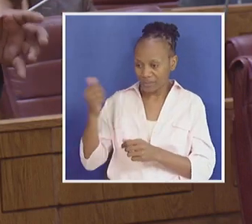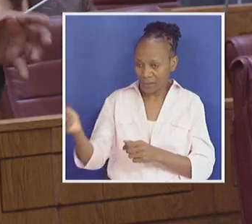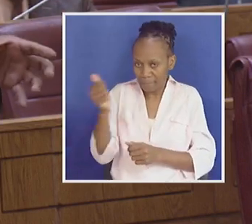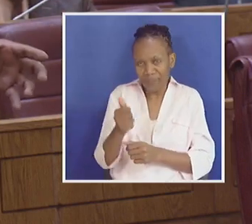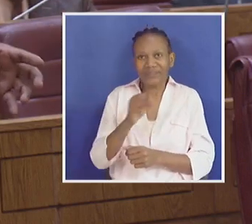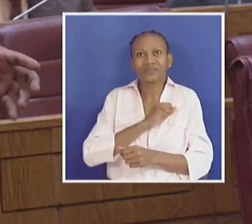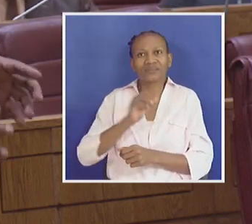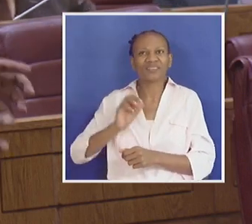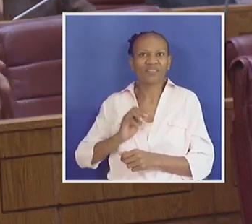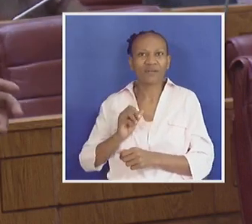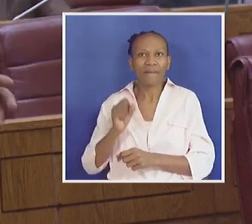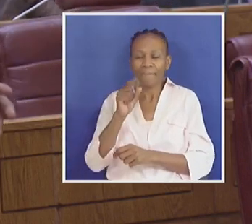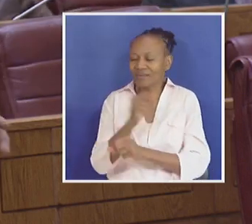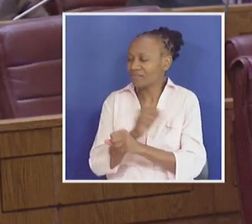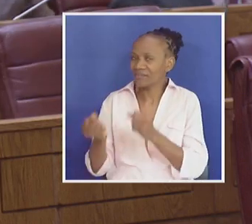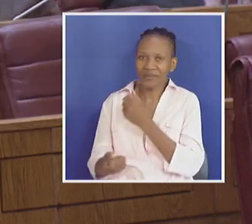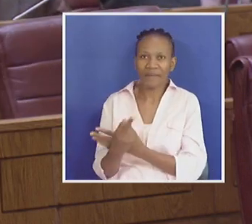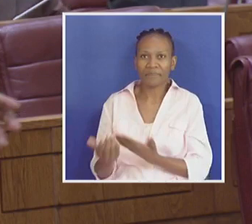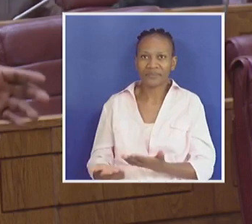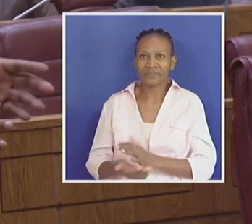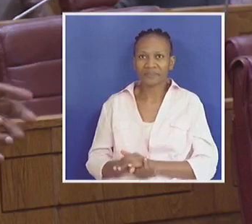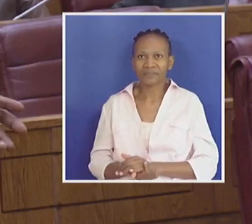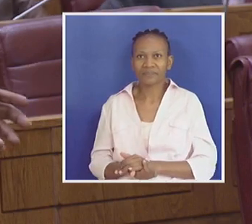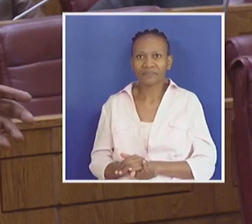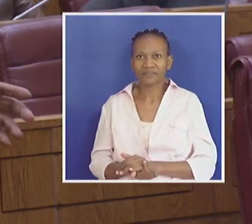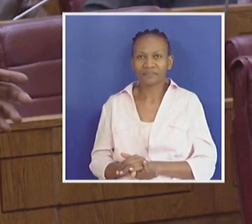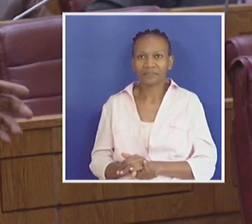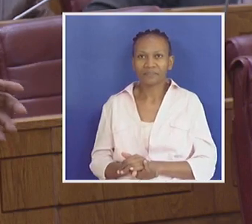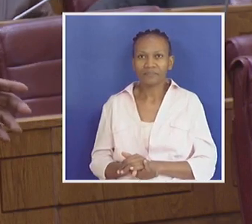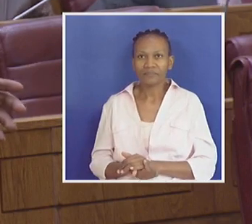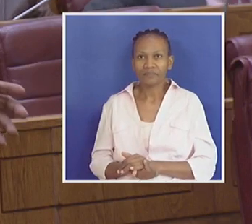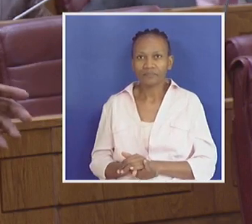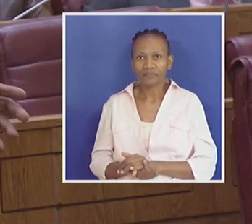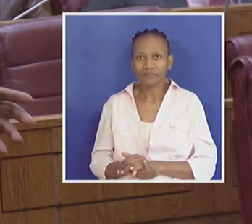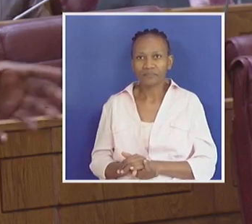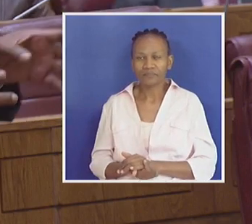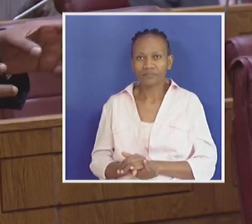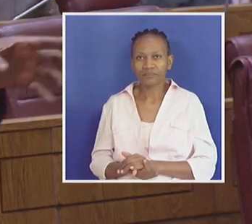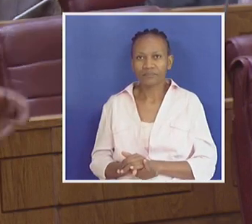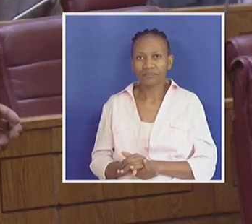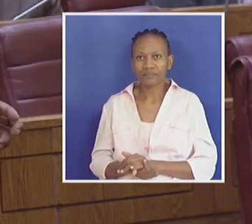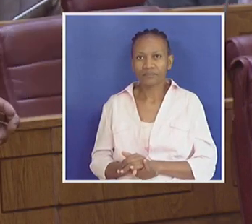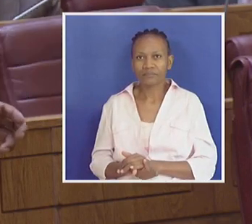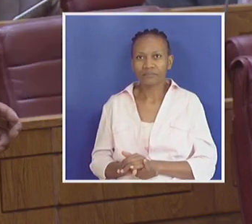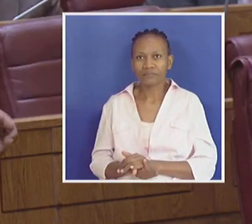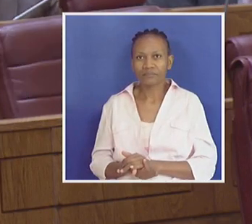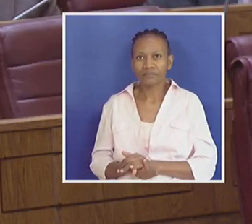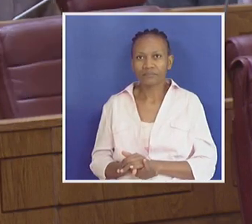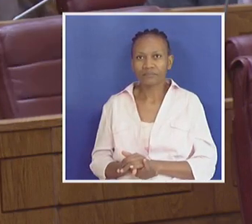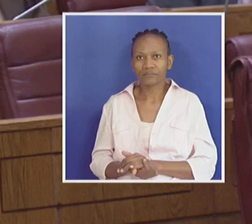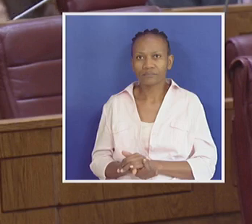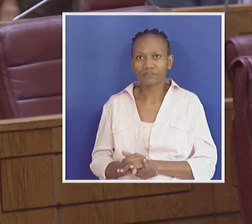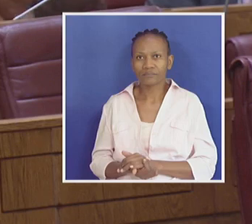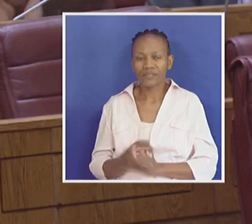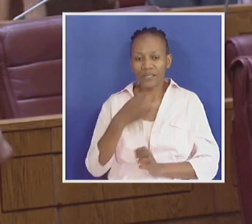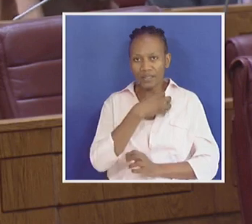hold a meeting in another venue at Pietermaritzburg from 200 kilometers away. He took the councillors